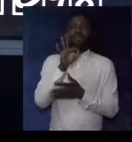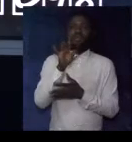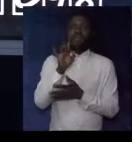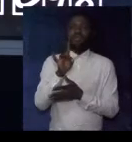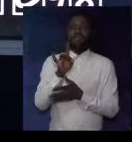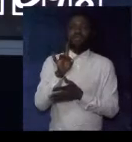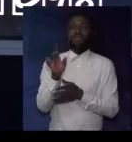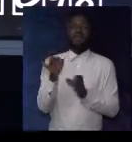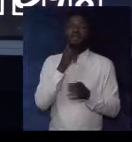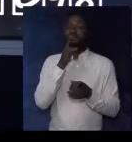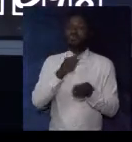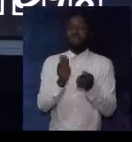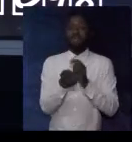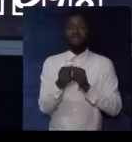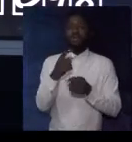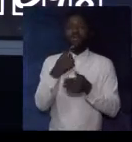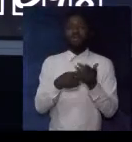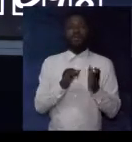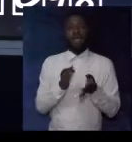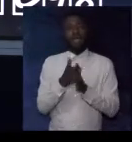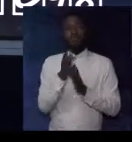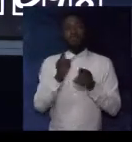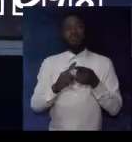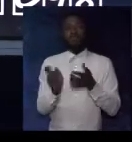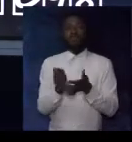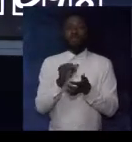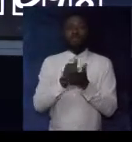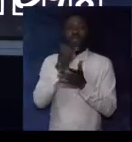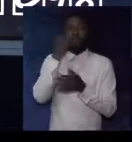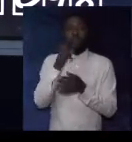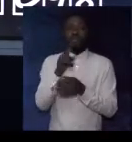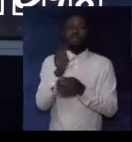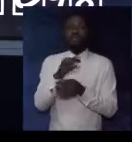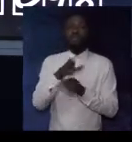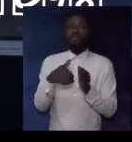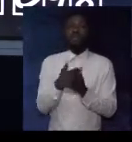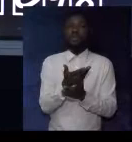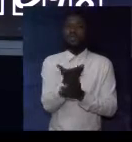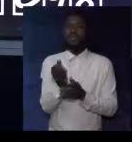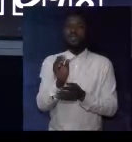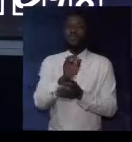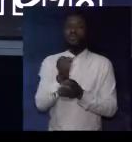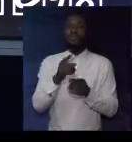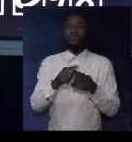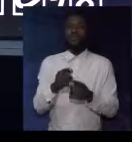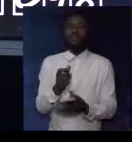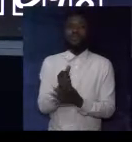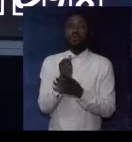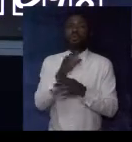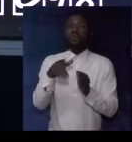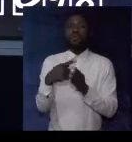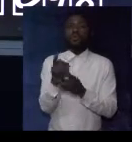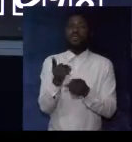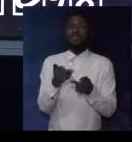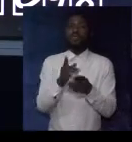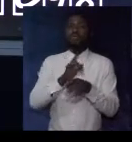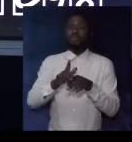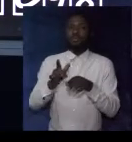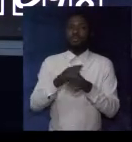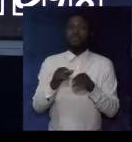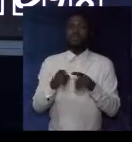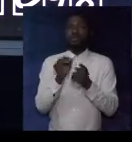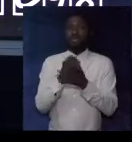770,498. It does not translate to what you were asked to write, and that is why you need all these zeros to hold all the empty spaces so that you can shift